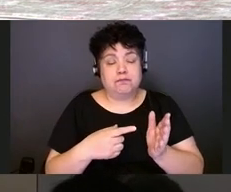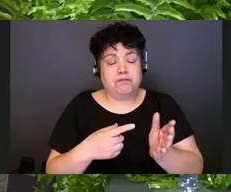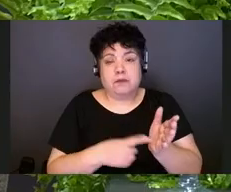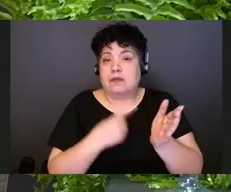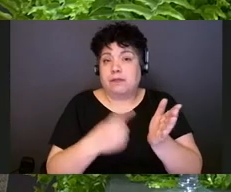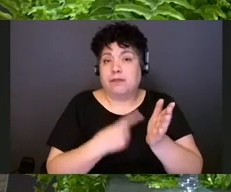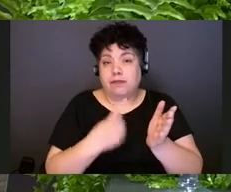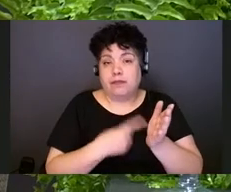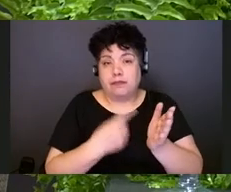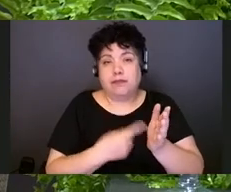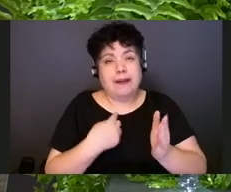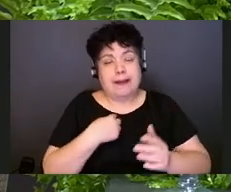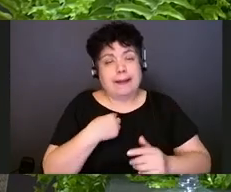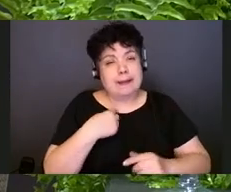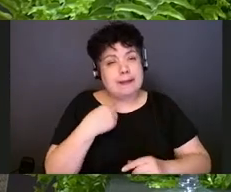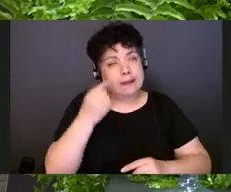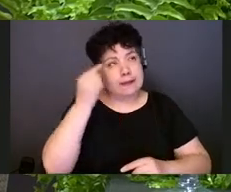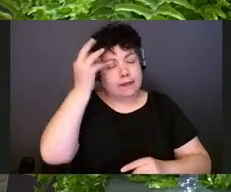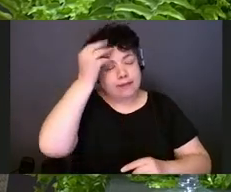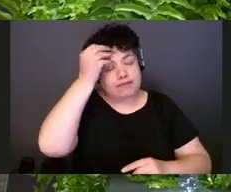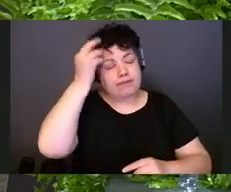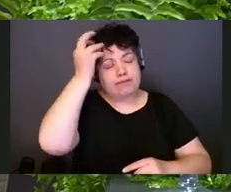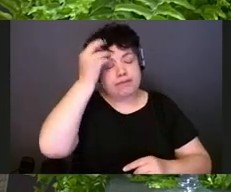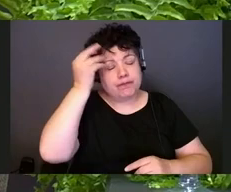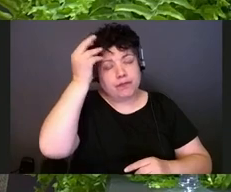I just say to myself, oh,